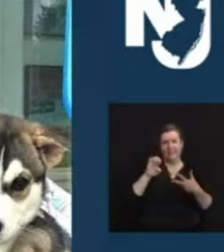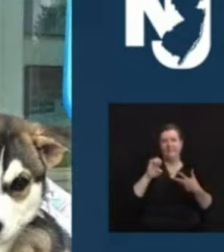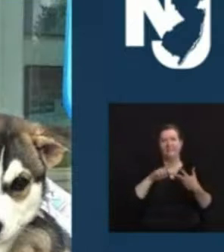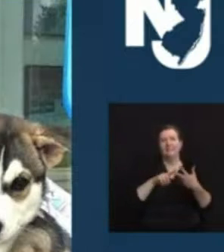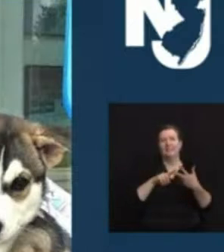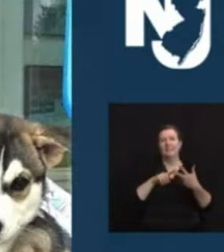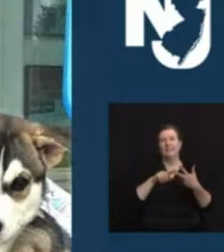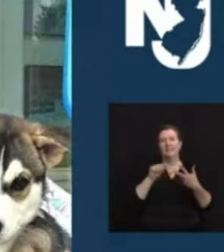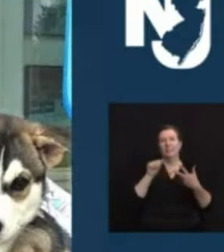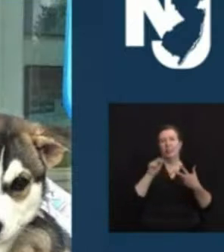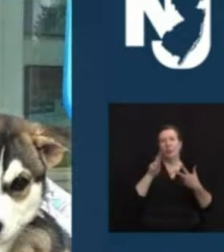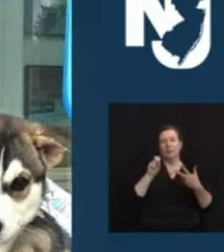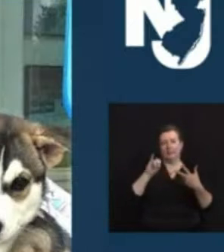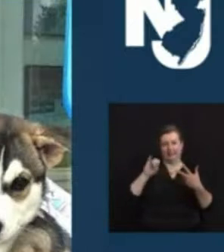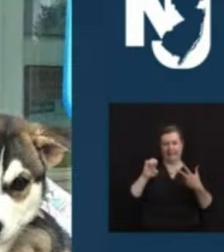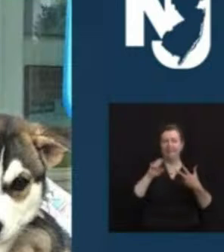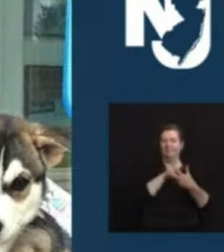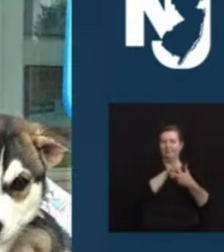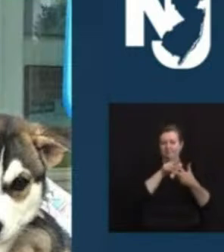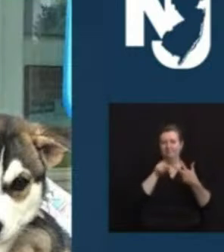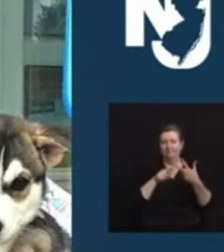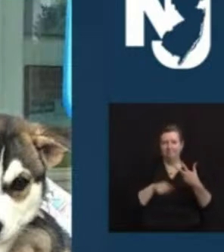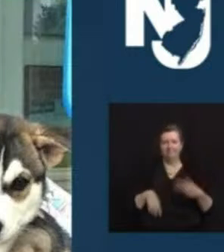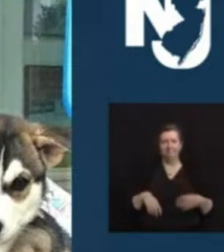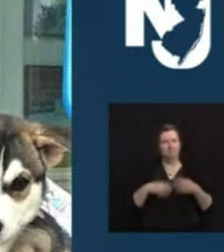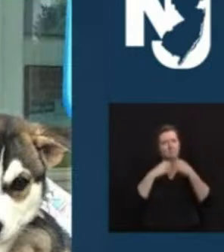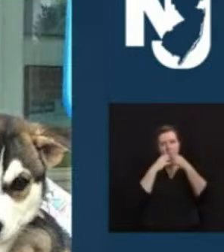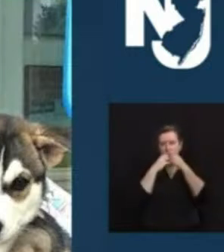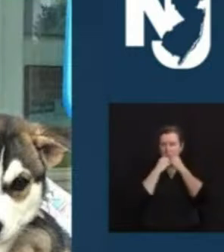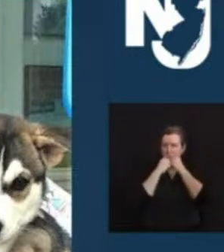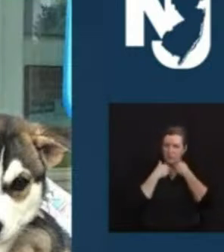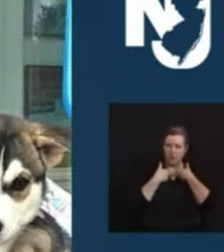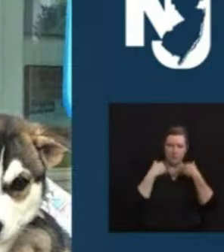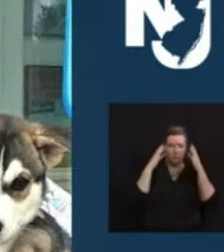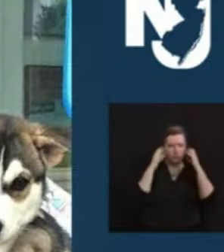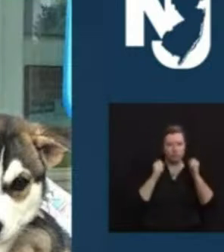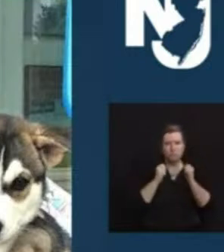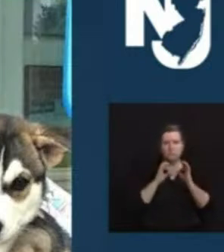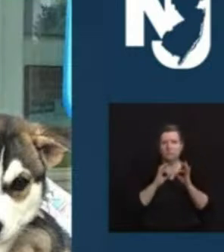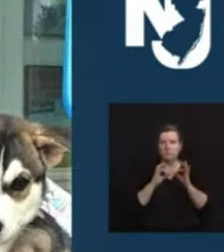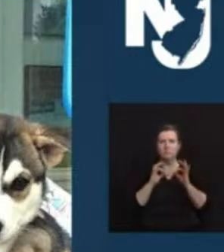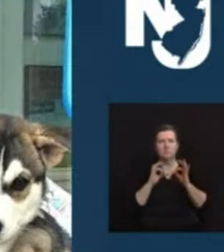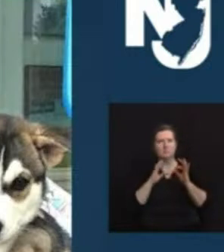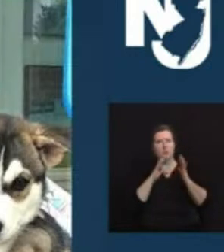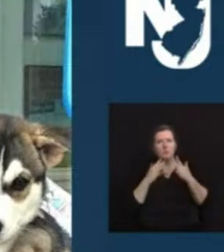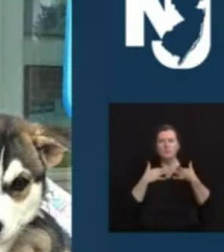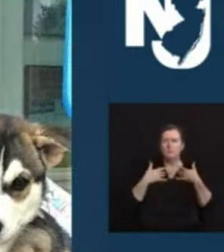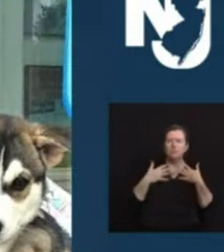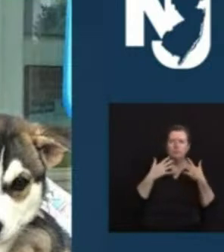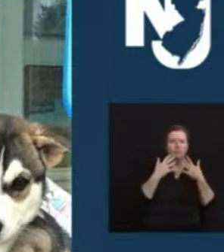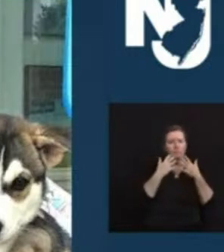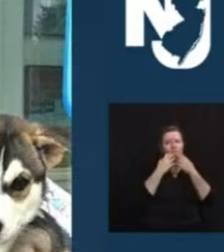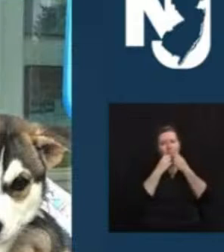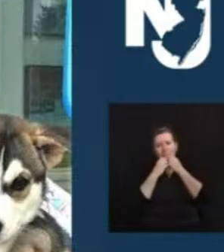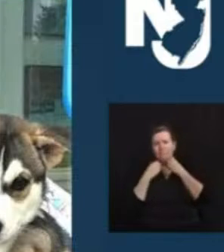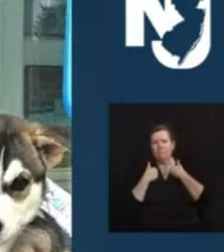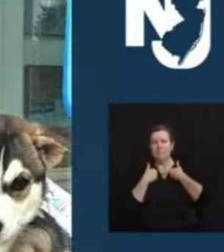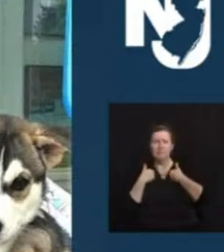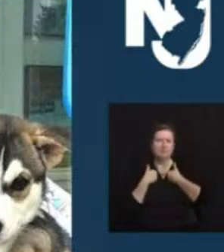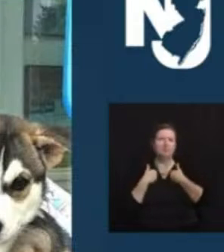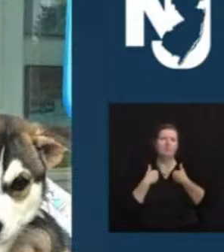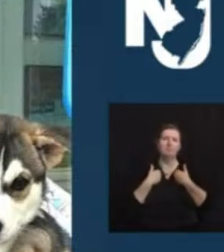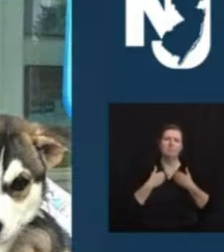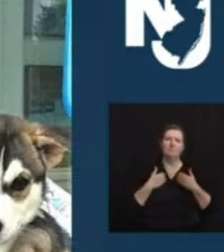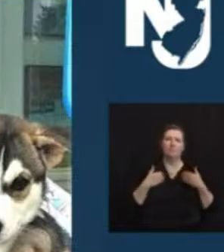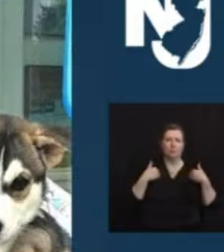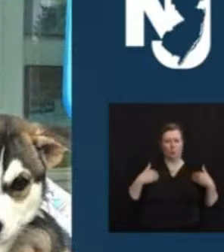All the animals who were in her care would surely know Penny by her aura, and she'll also be remembered by the humans who knew her for her